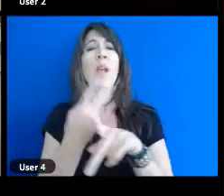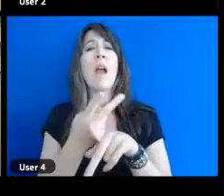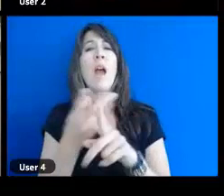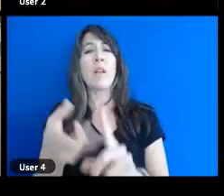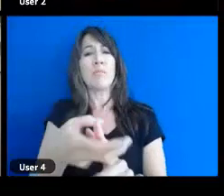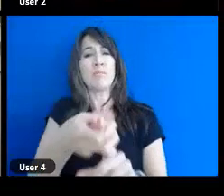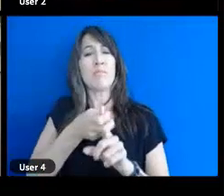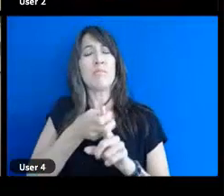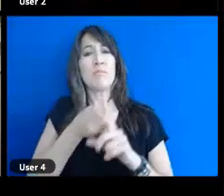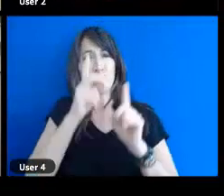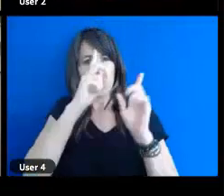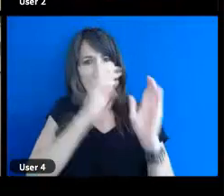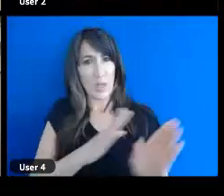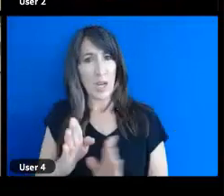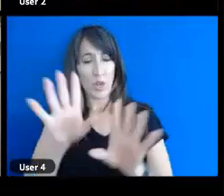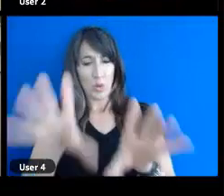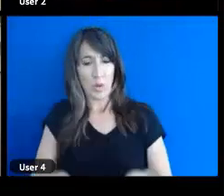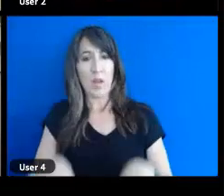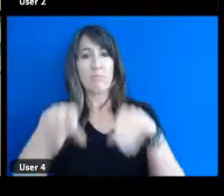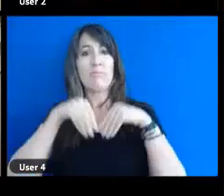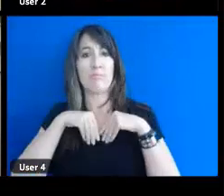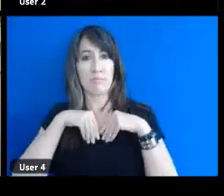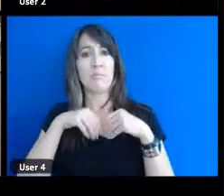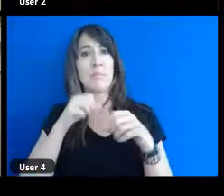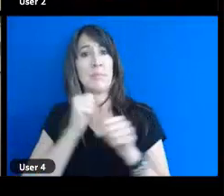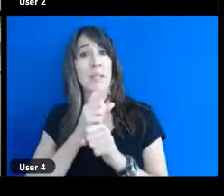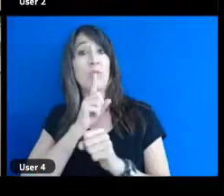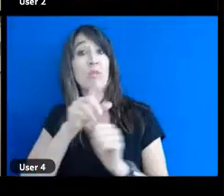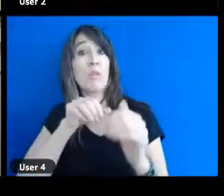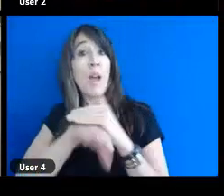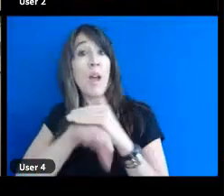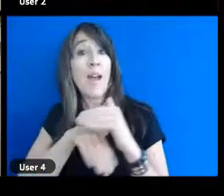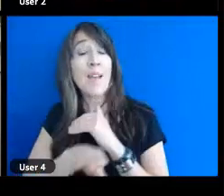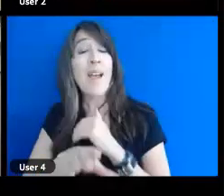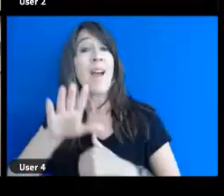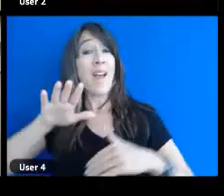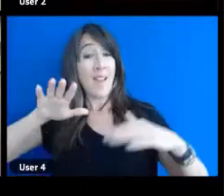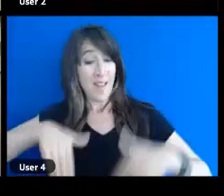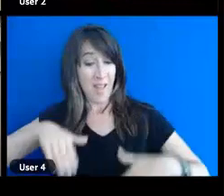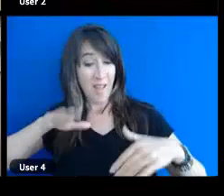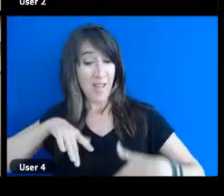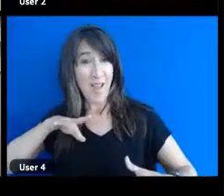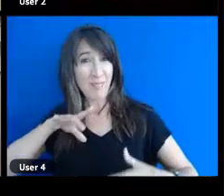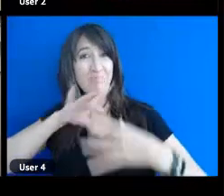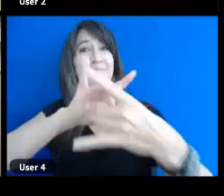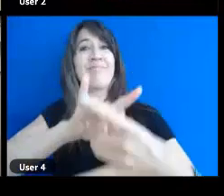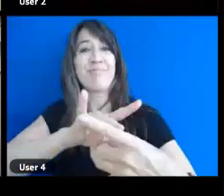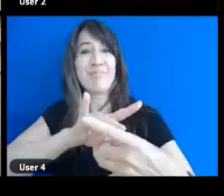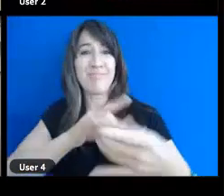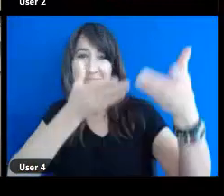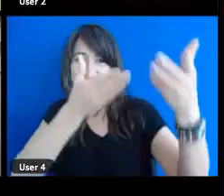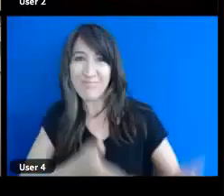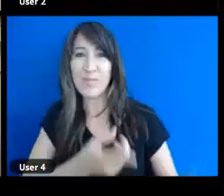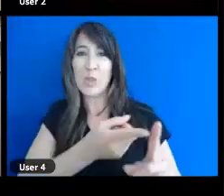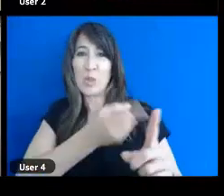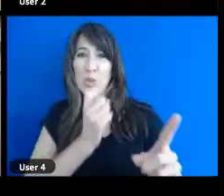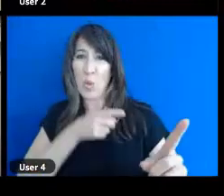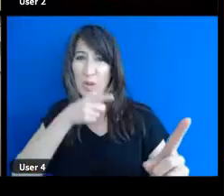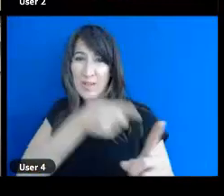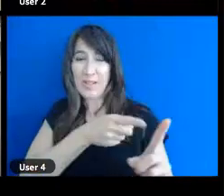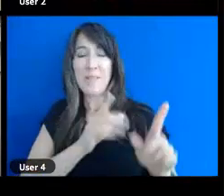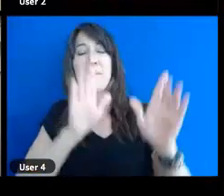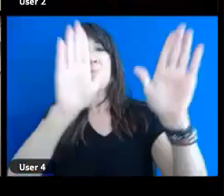recruitment strategies that you can adopt in order to access some untapped sources of really